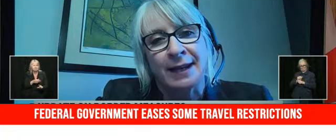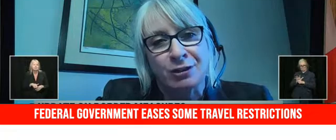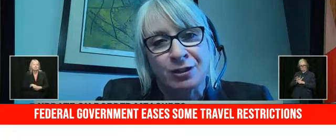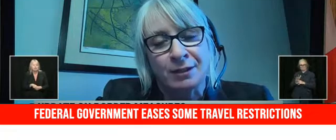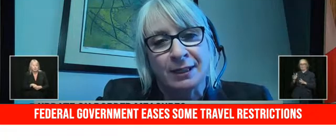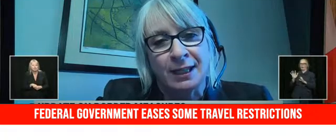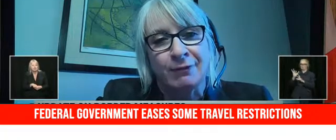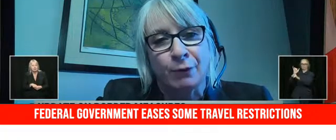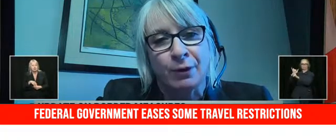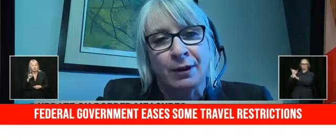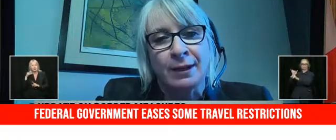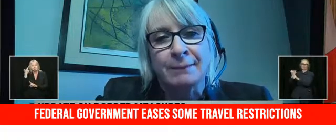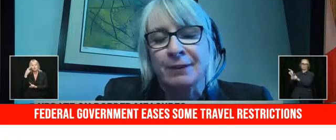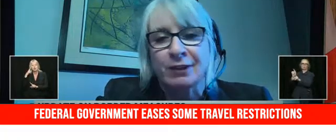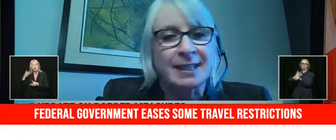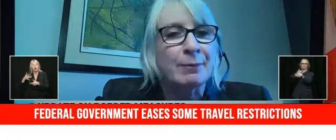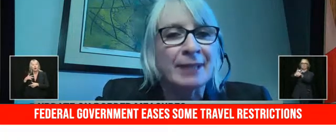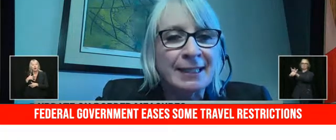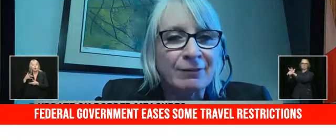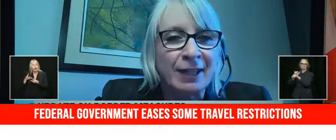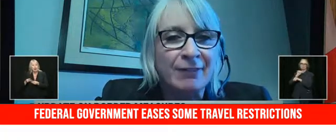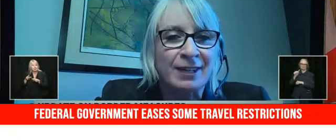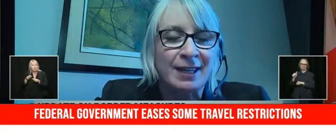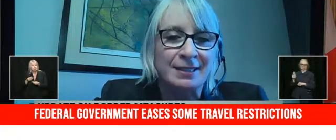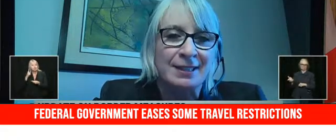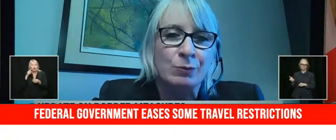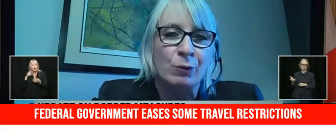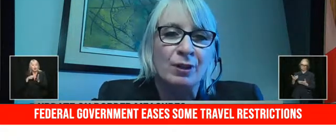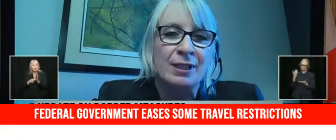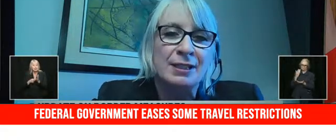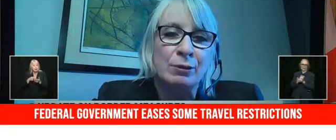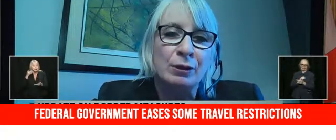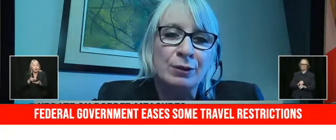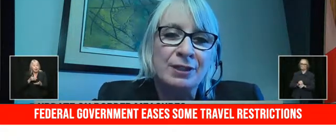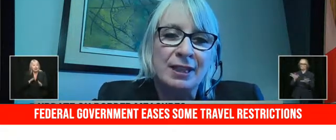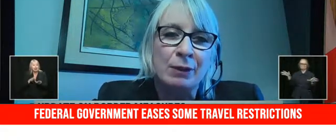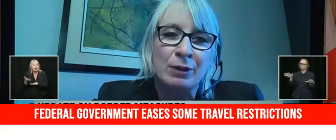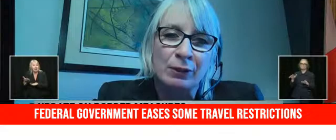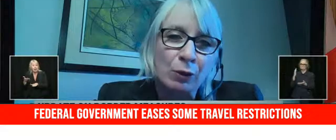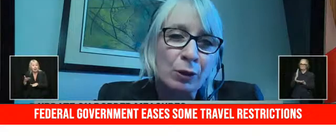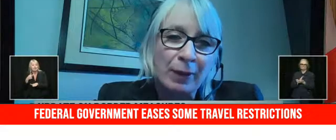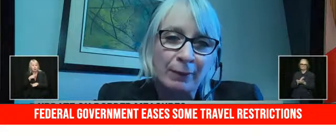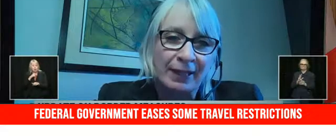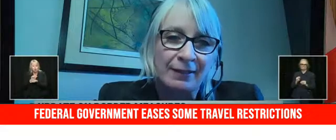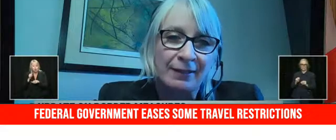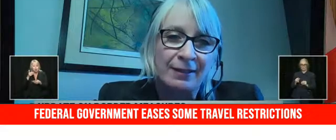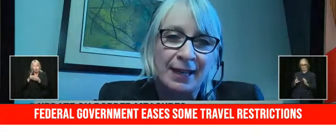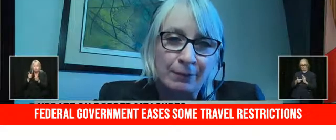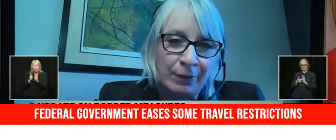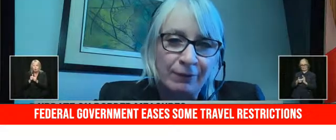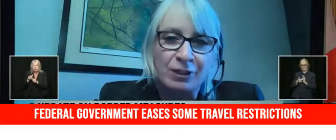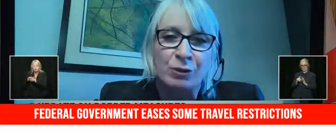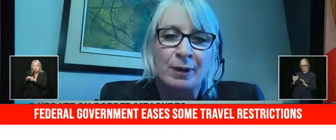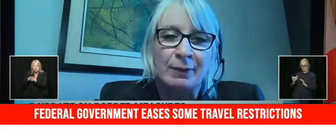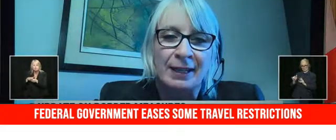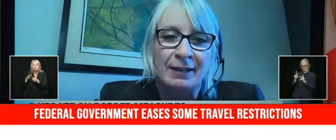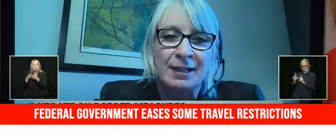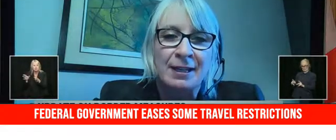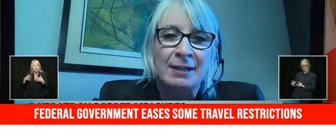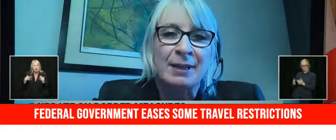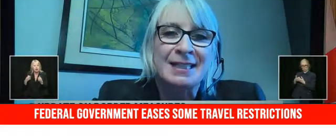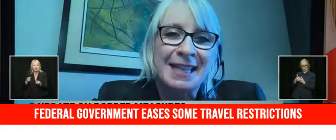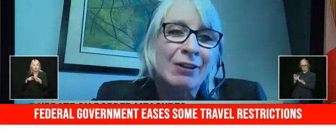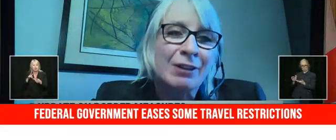the compassionate relief for example, end-of-life cases, we're working so closely with local public health and provincial public